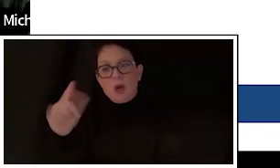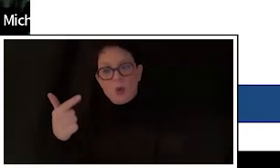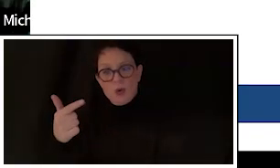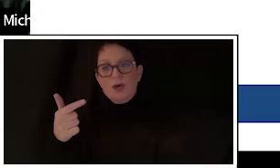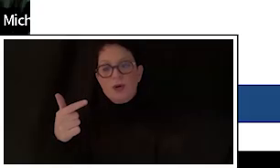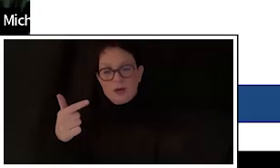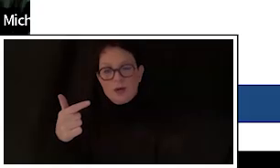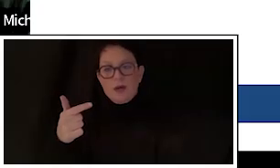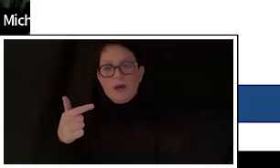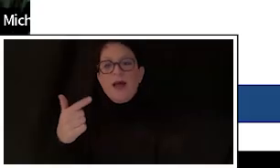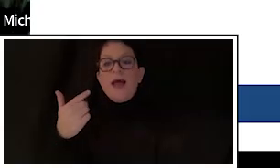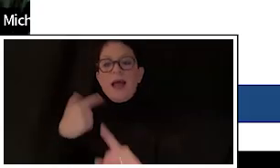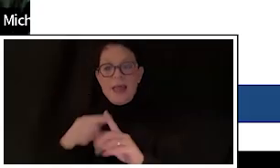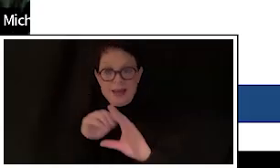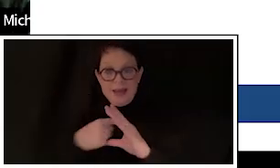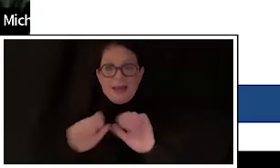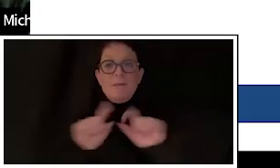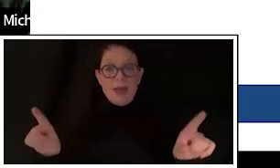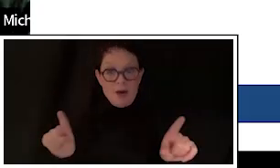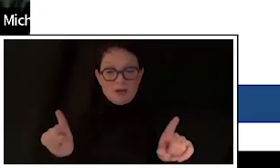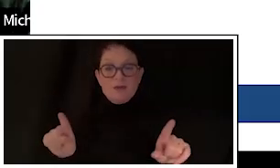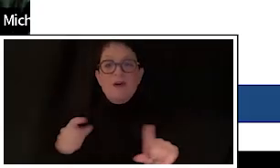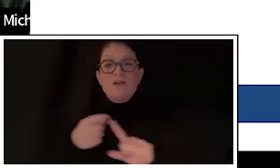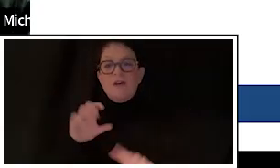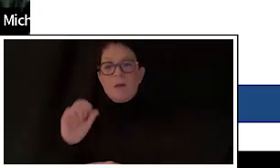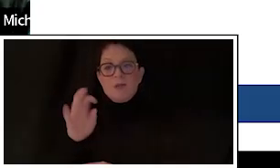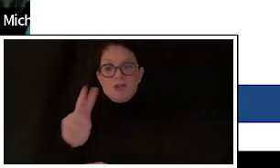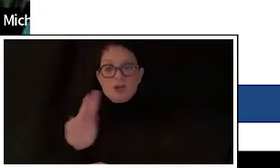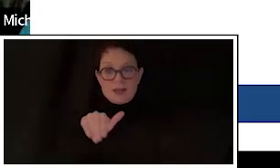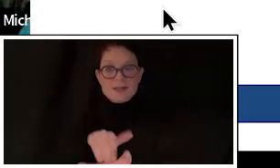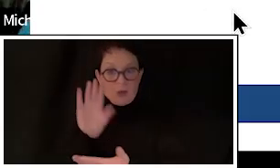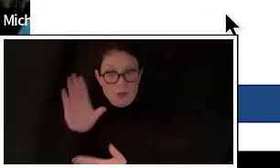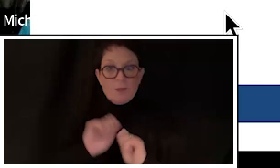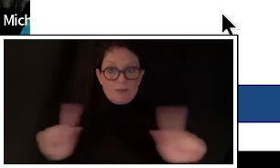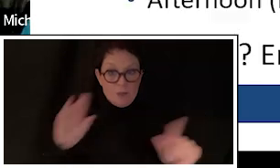riswi.org and emailed by the Sherlock Center.